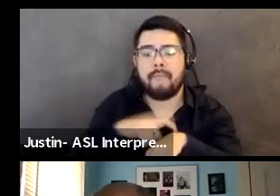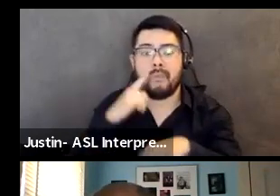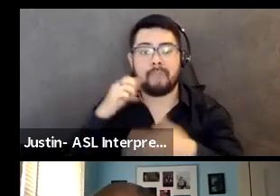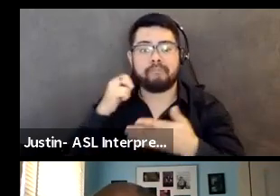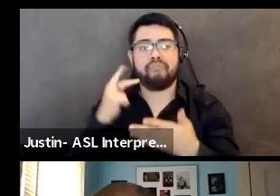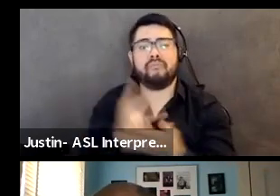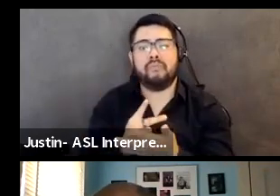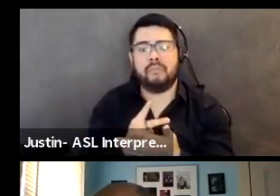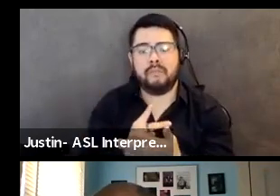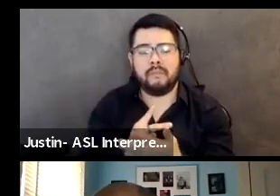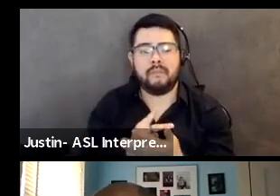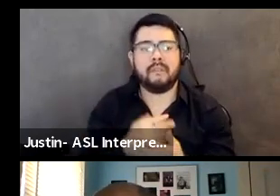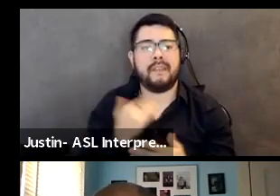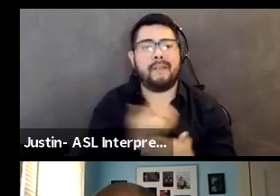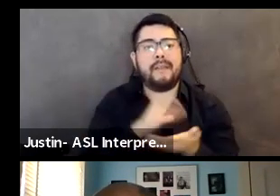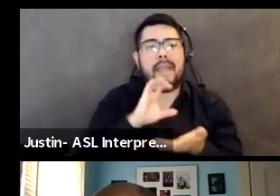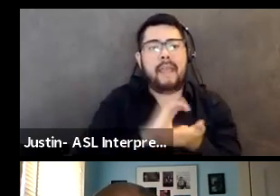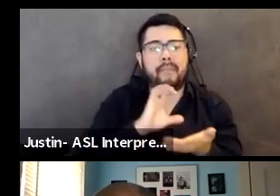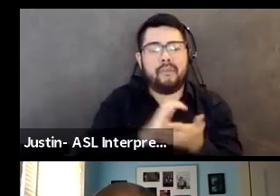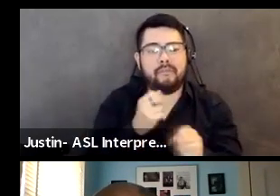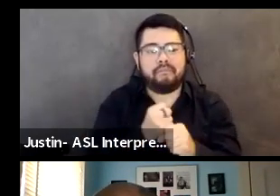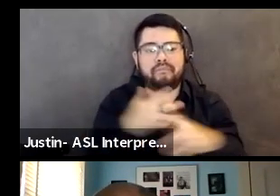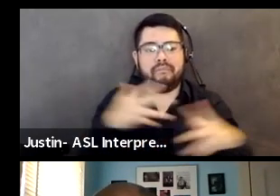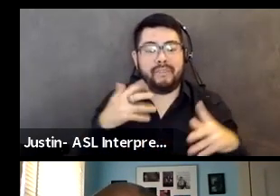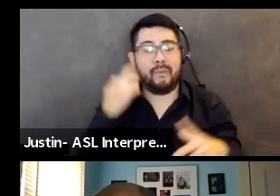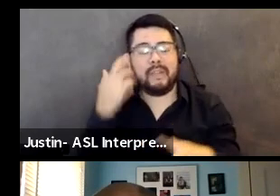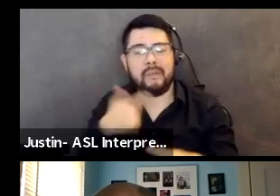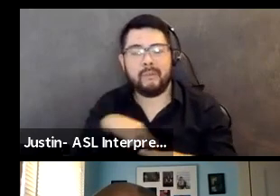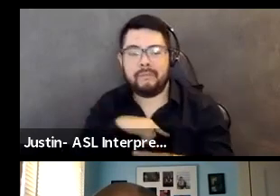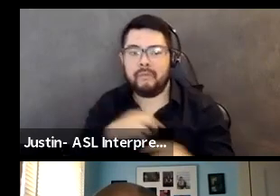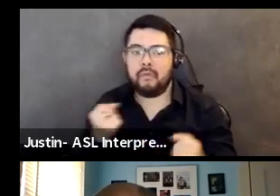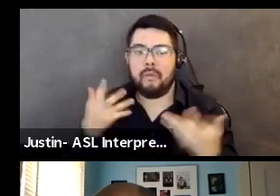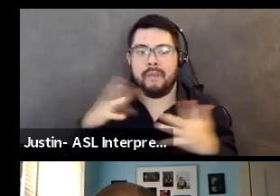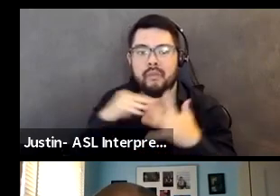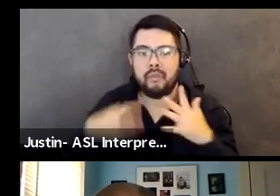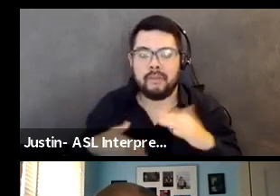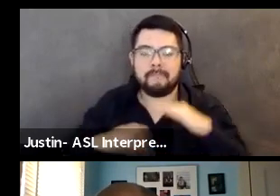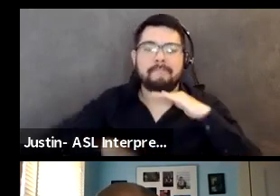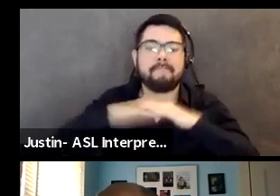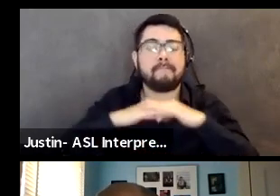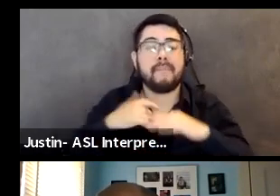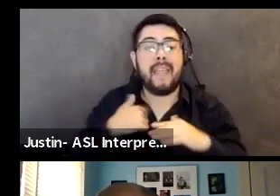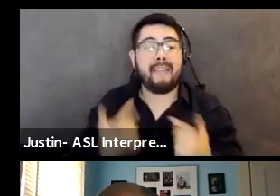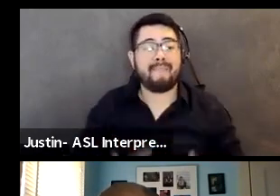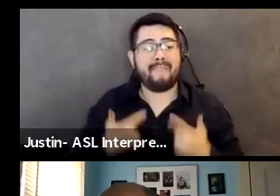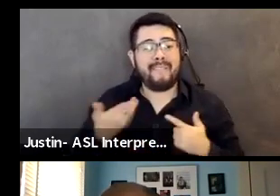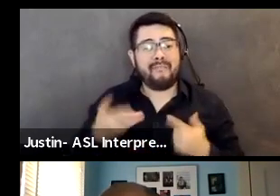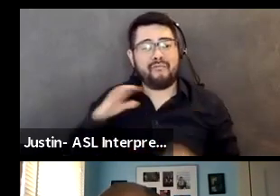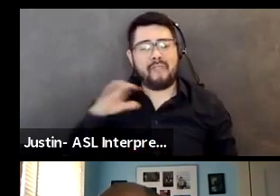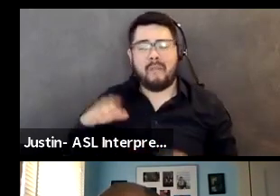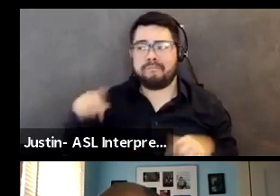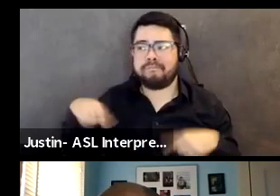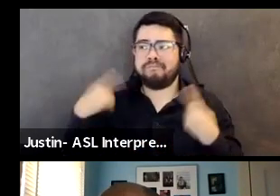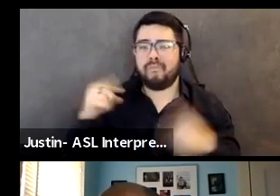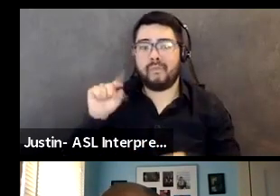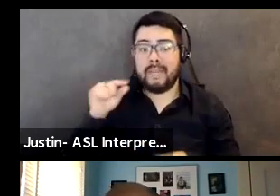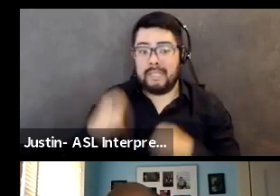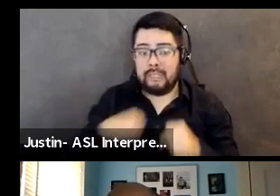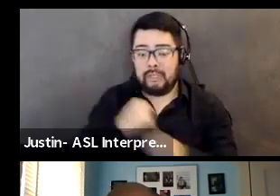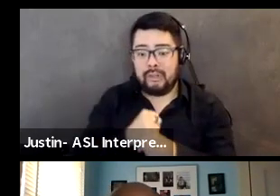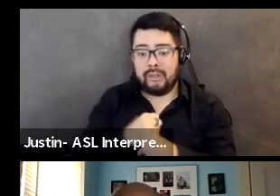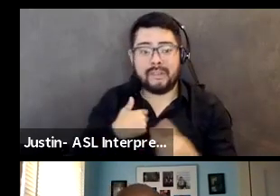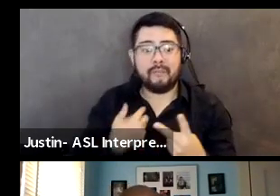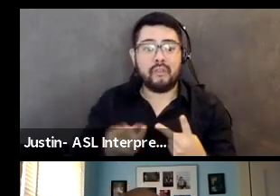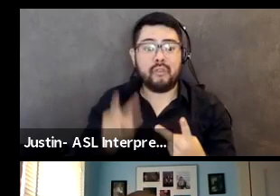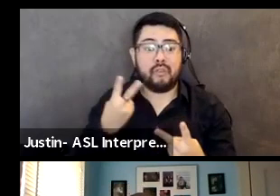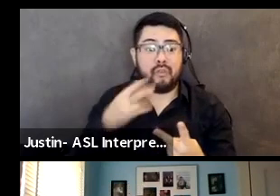saganos elementary capital expansion due to the overcrowding we've heard i've lived in chicago for nearly 20 years i have two daughters one who's a first